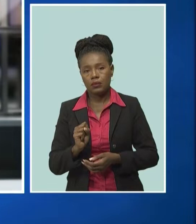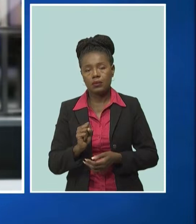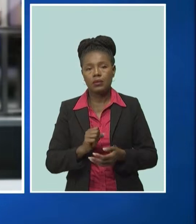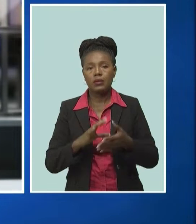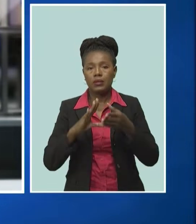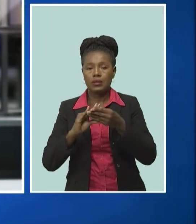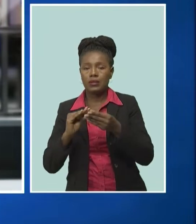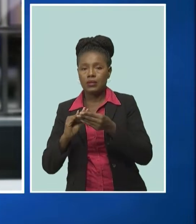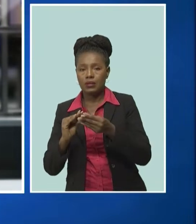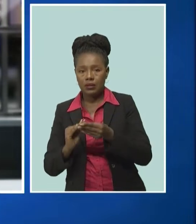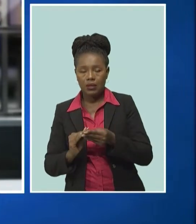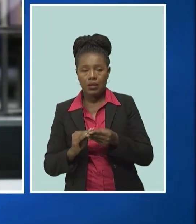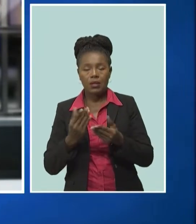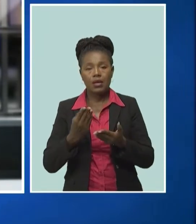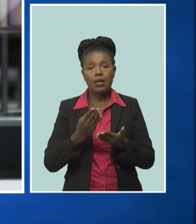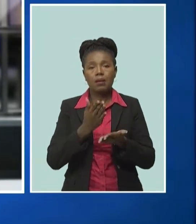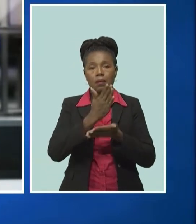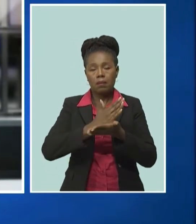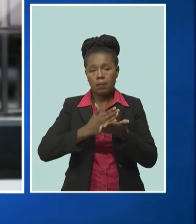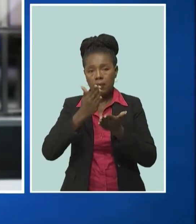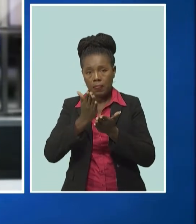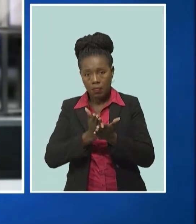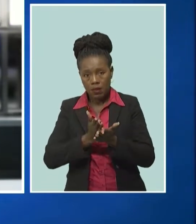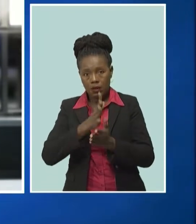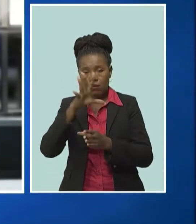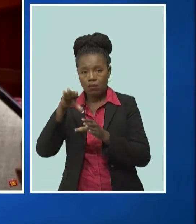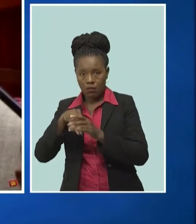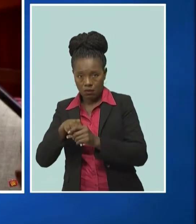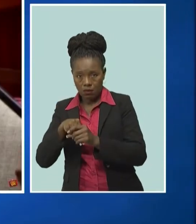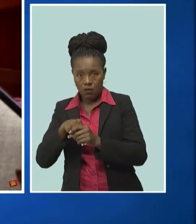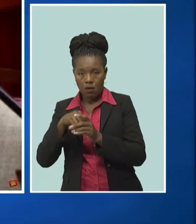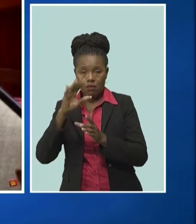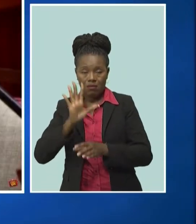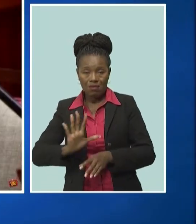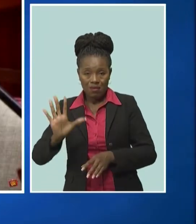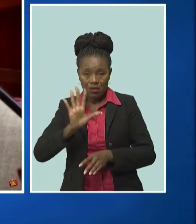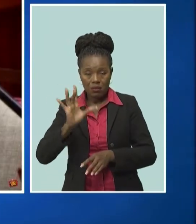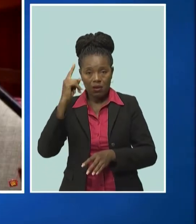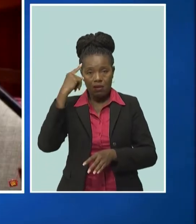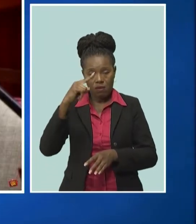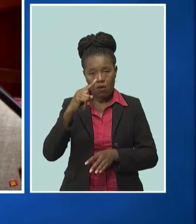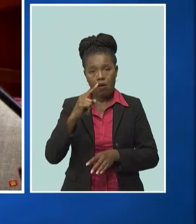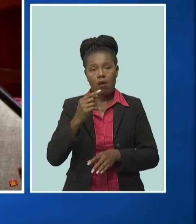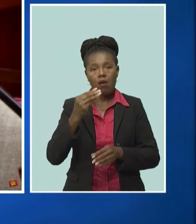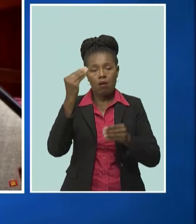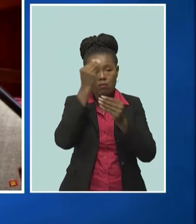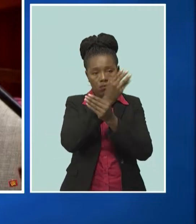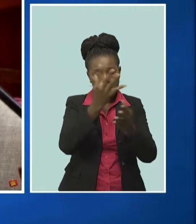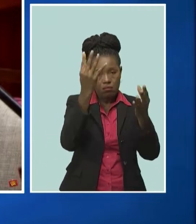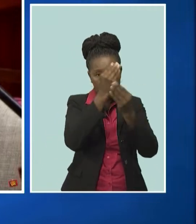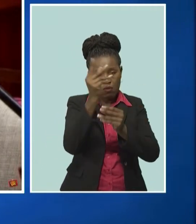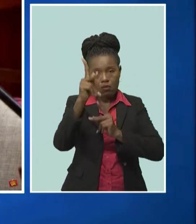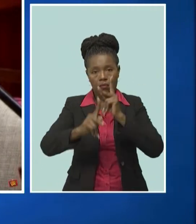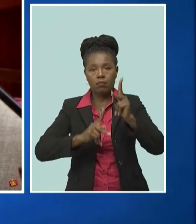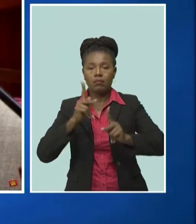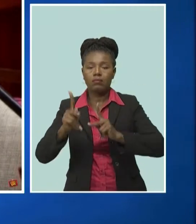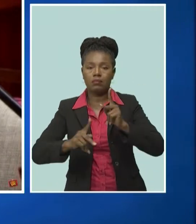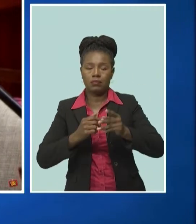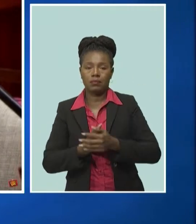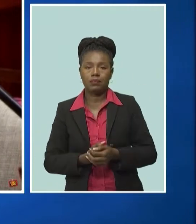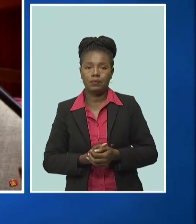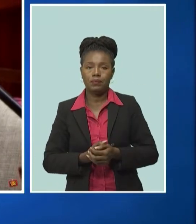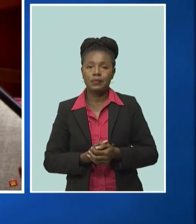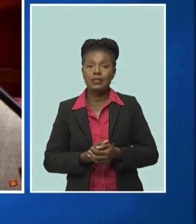money allocated in the estimates is for public relations. We've had some meetings with the members of the Thorne Commission,